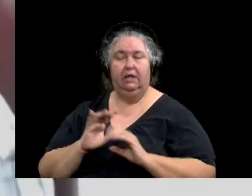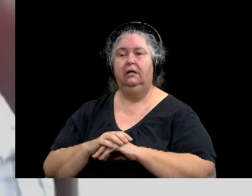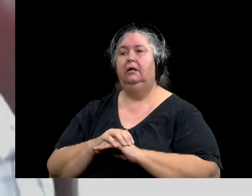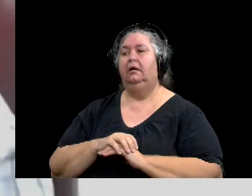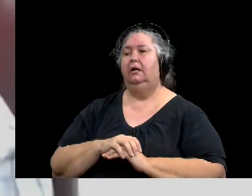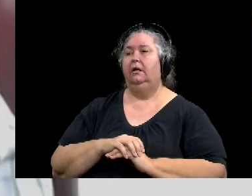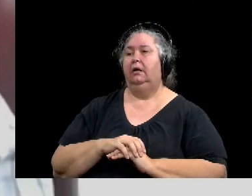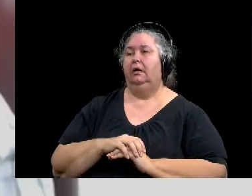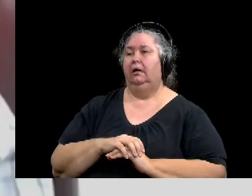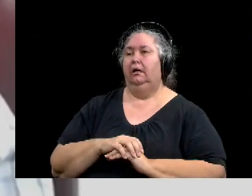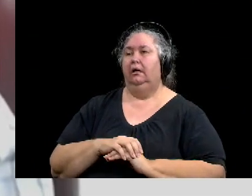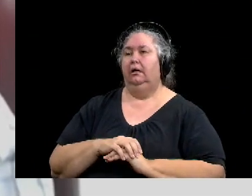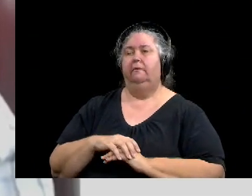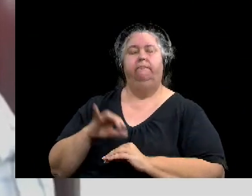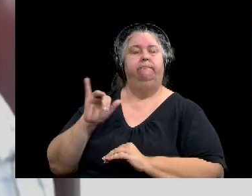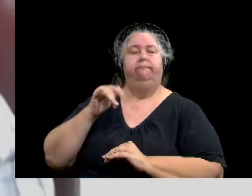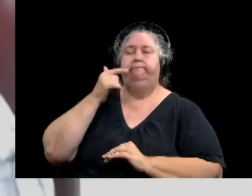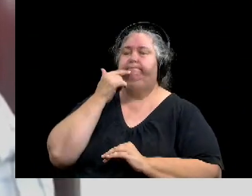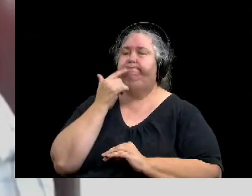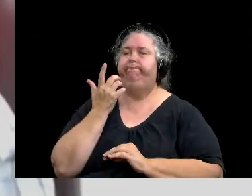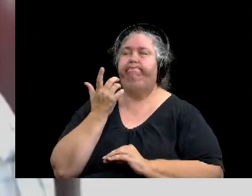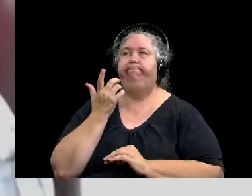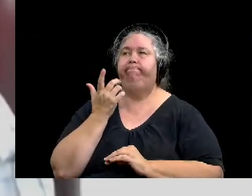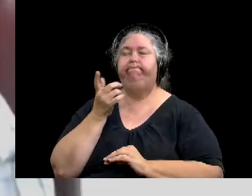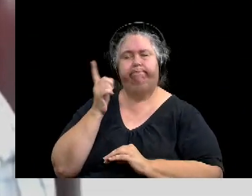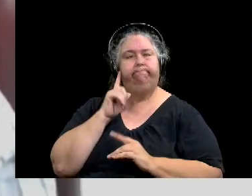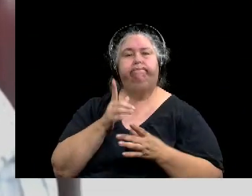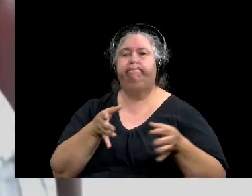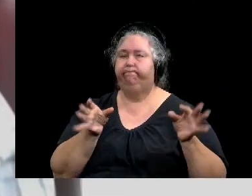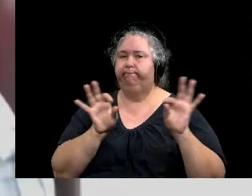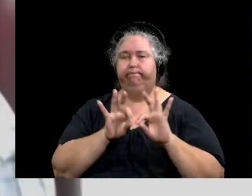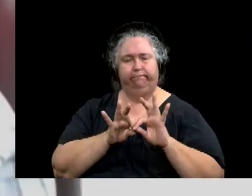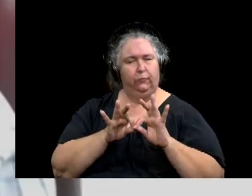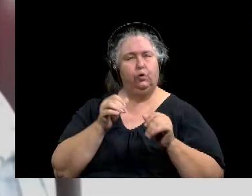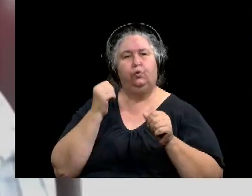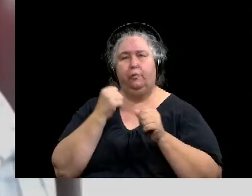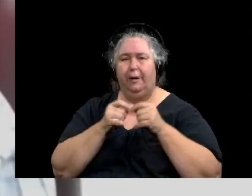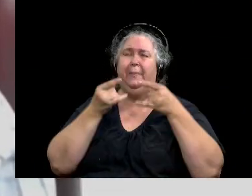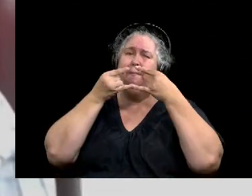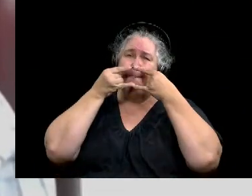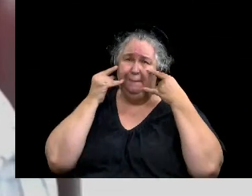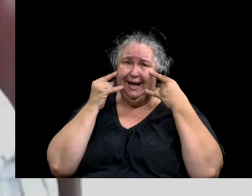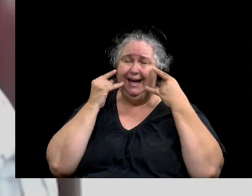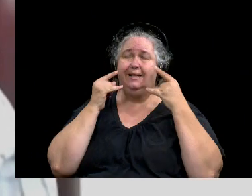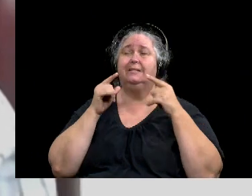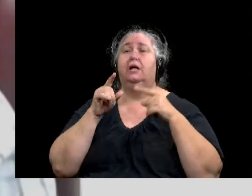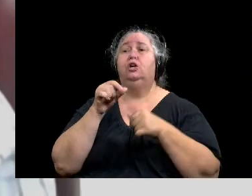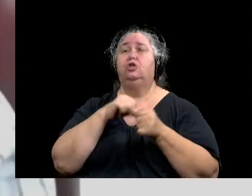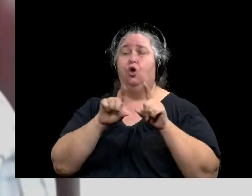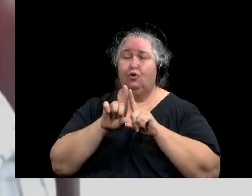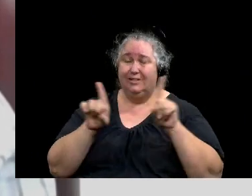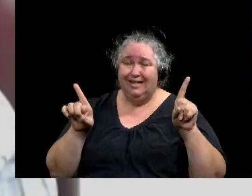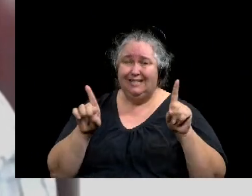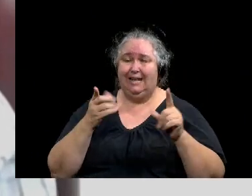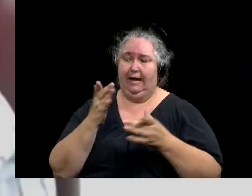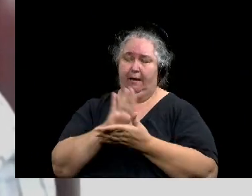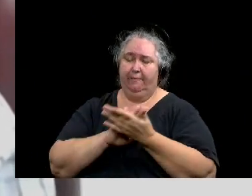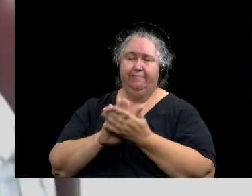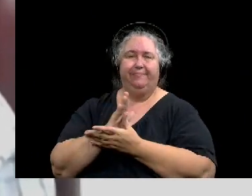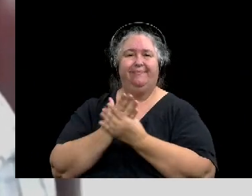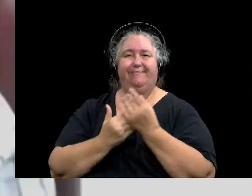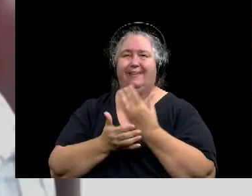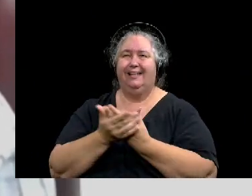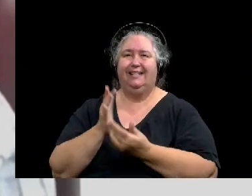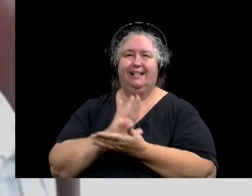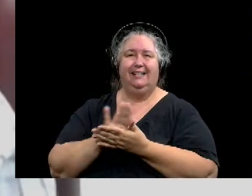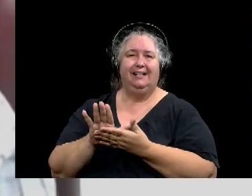as has been said, I just think it's important that we continue to remember to wear our masks, socially distance, and practice hand hygiene. And